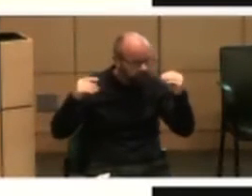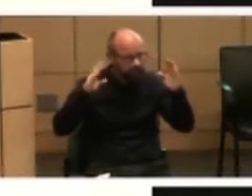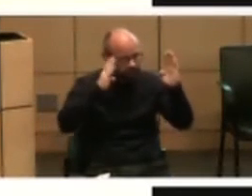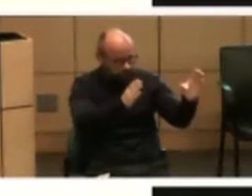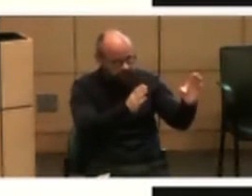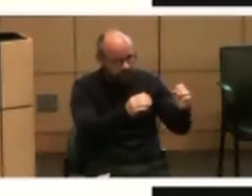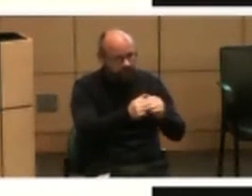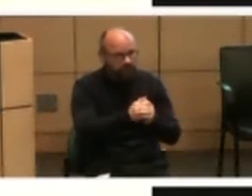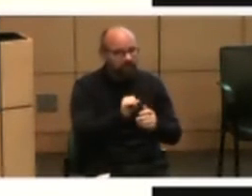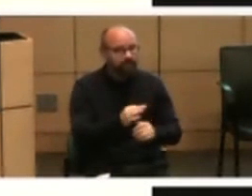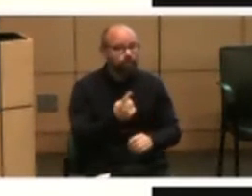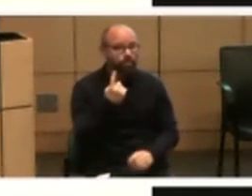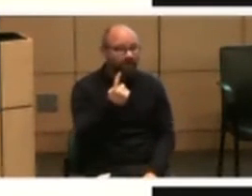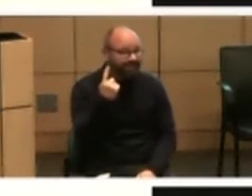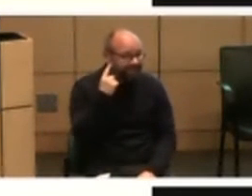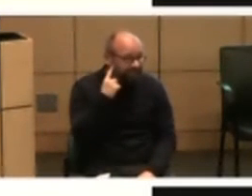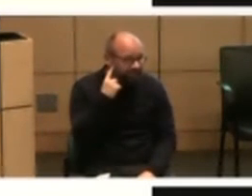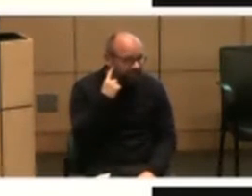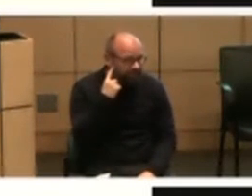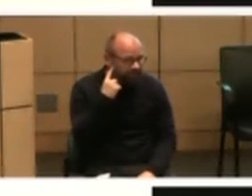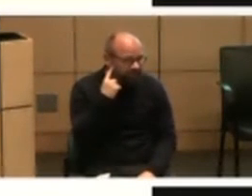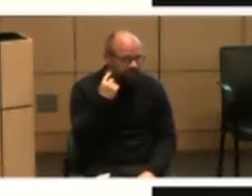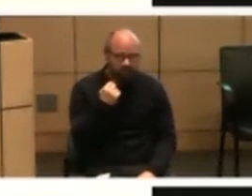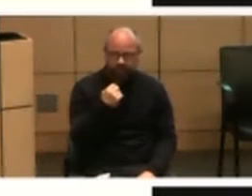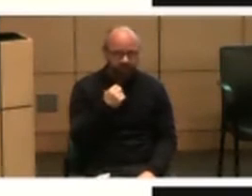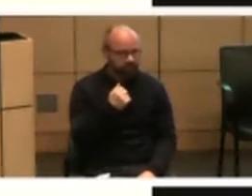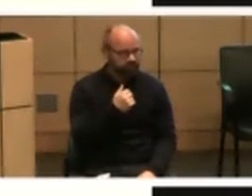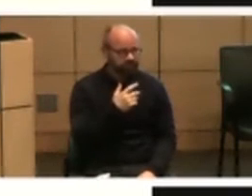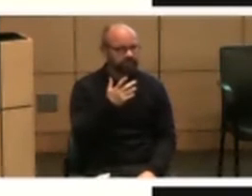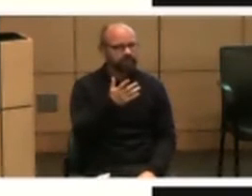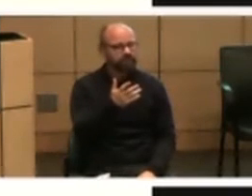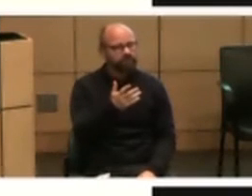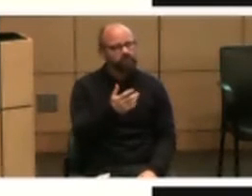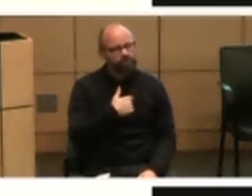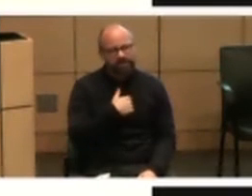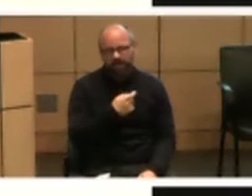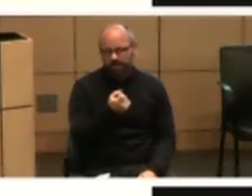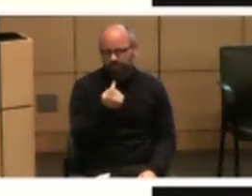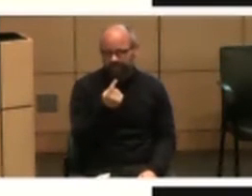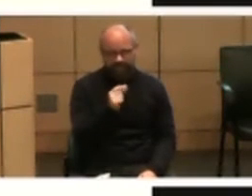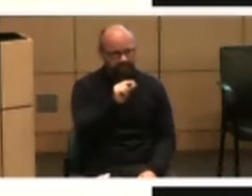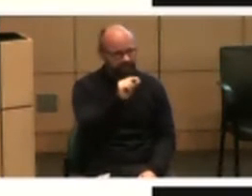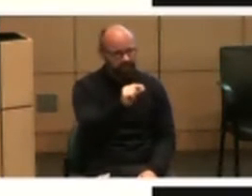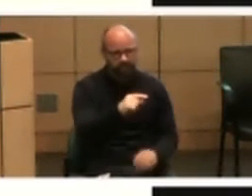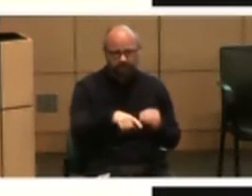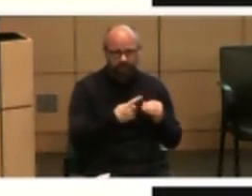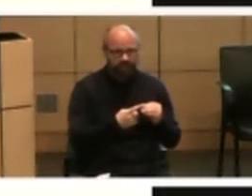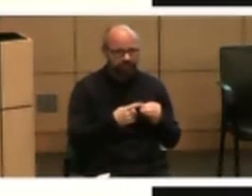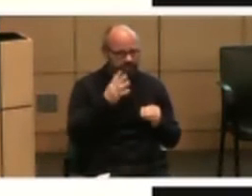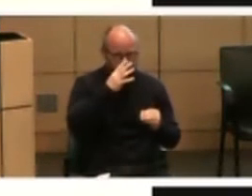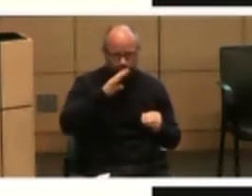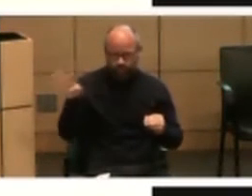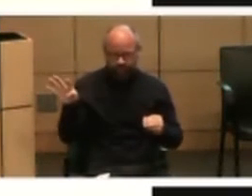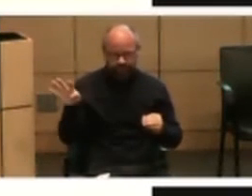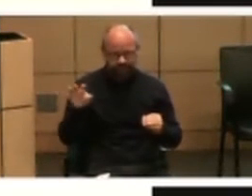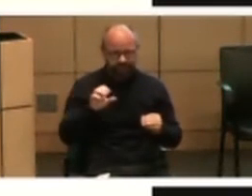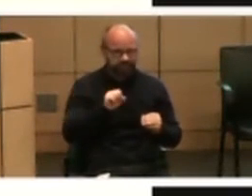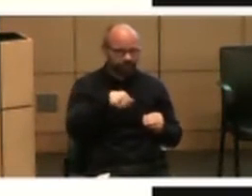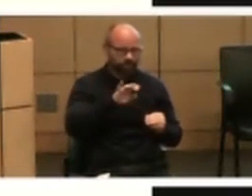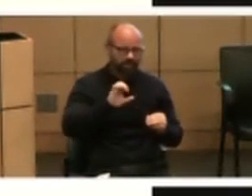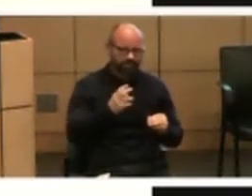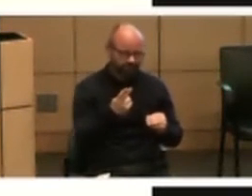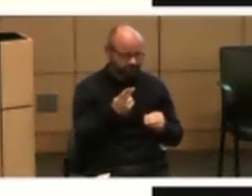hearing in one ear, and we understand very little about this effect, it tends to also be pretty small for things like a steady noise masker, but